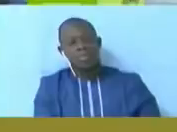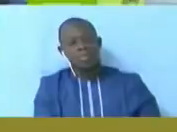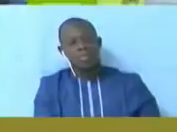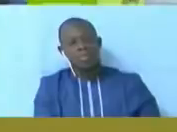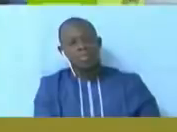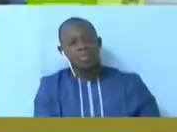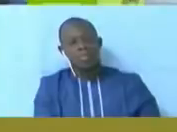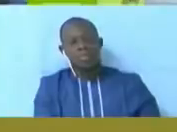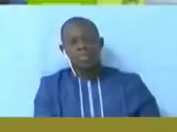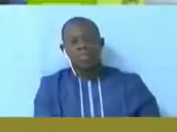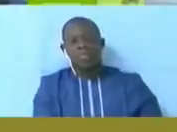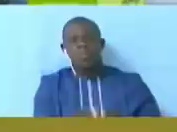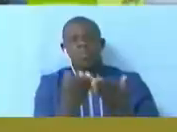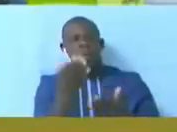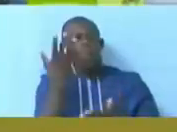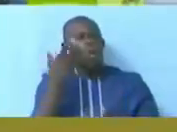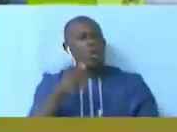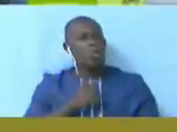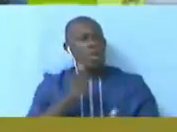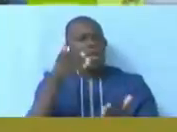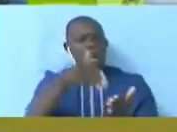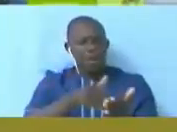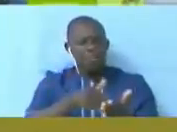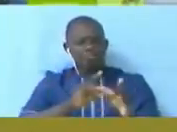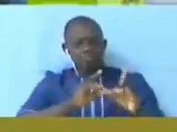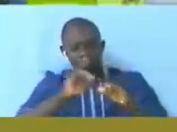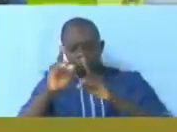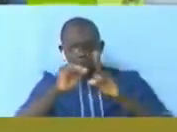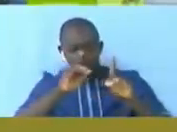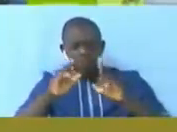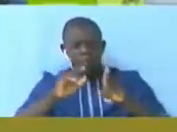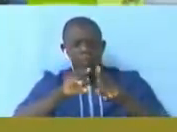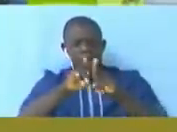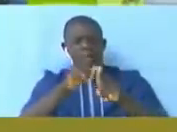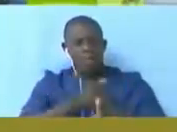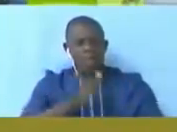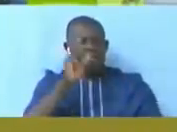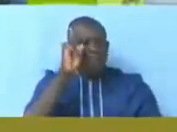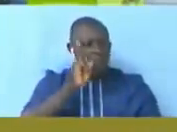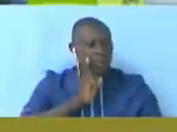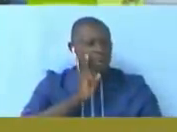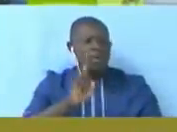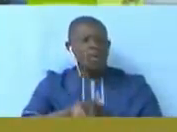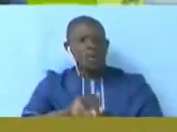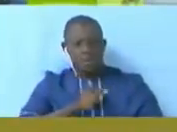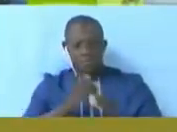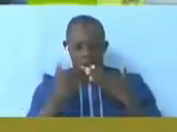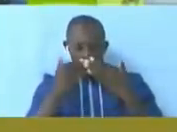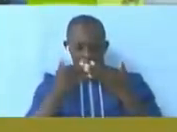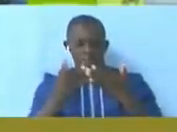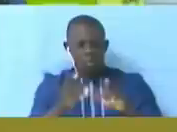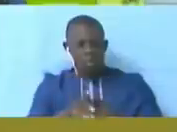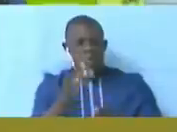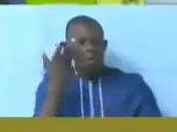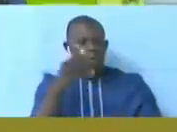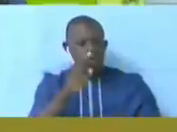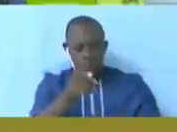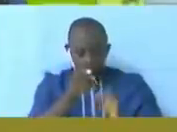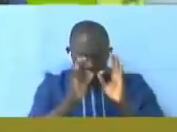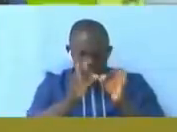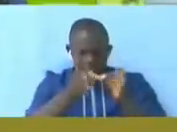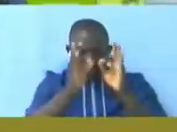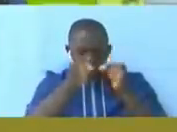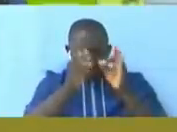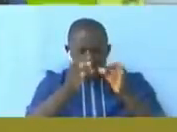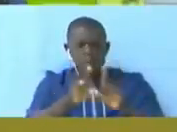ulutema. So when I came home, I discussed the matter with my dad. He told me, when you narrated your episode, I knew somebody was behind it all.